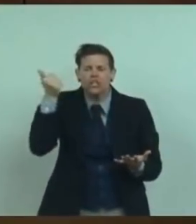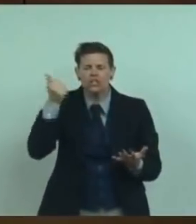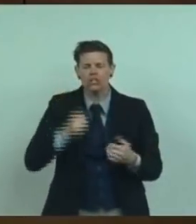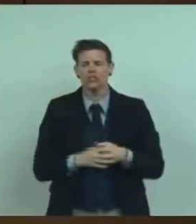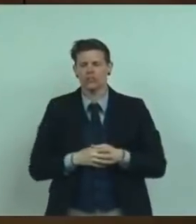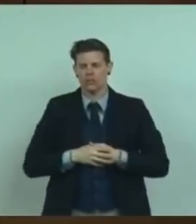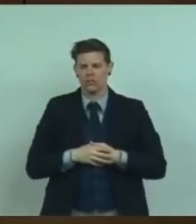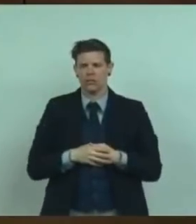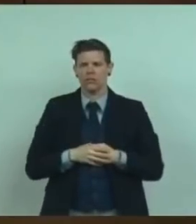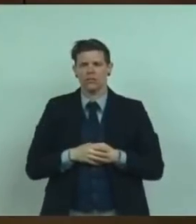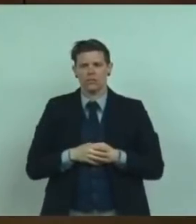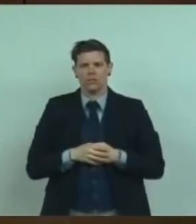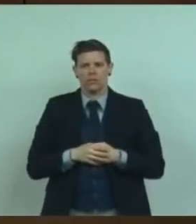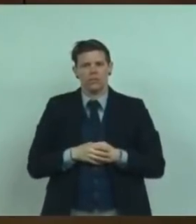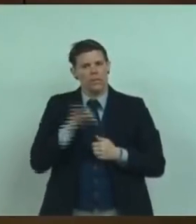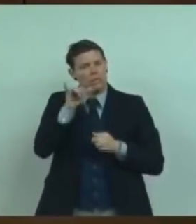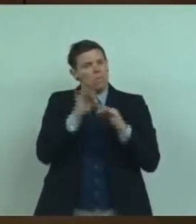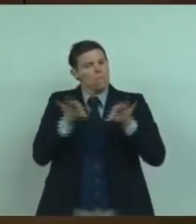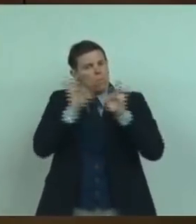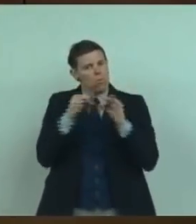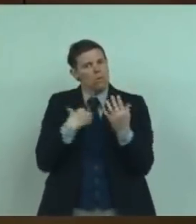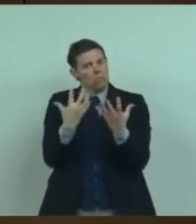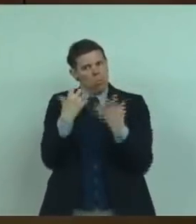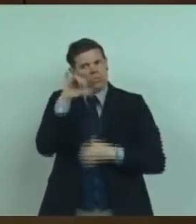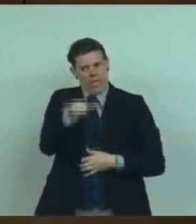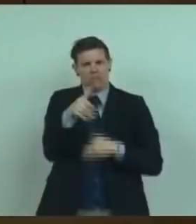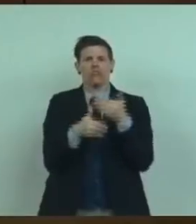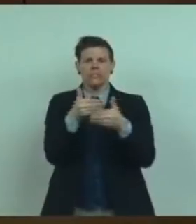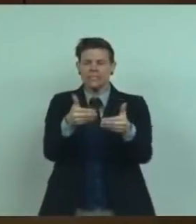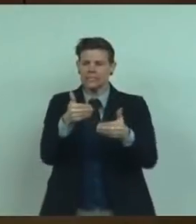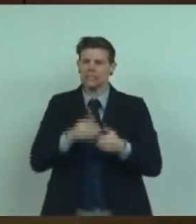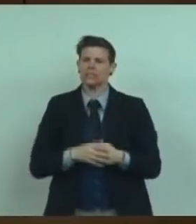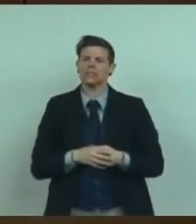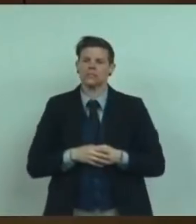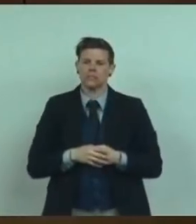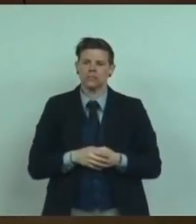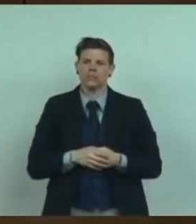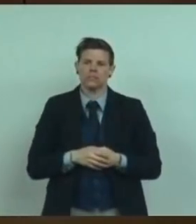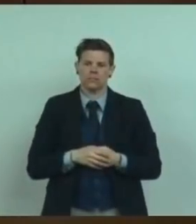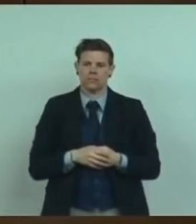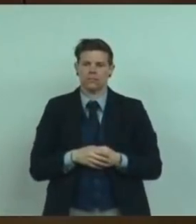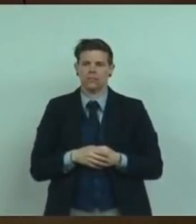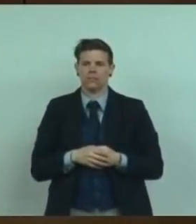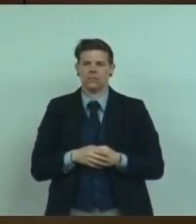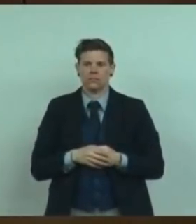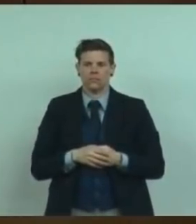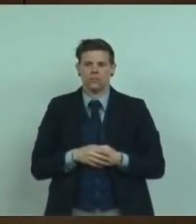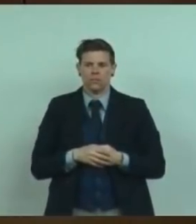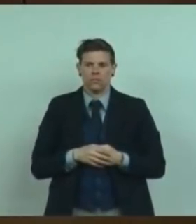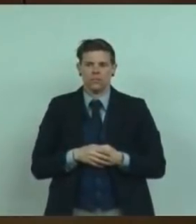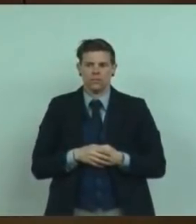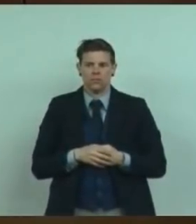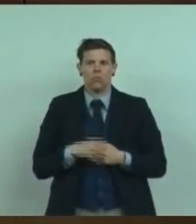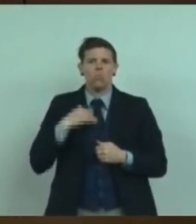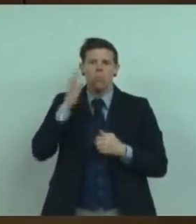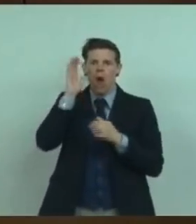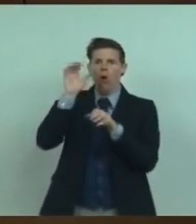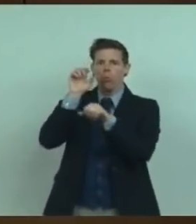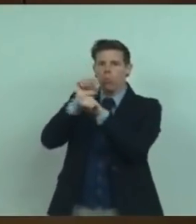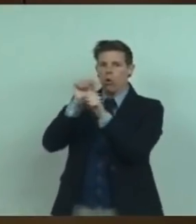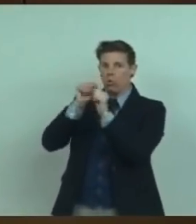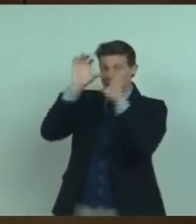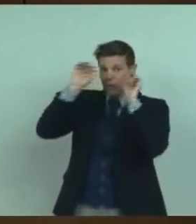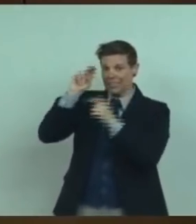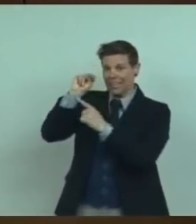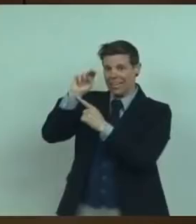critical. In addition, they're going to work specifically with President Nez and the council delegates at the Navajo Nation to make sure that